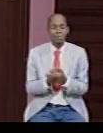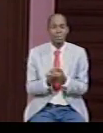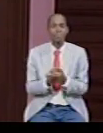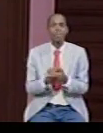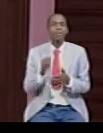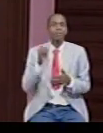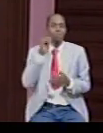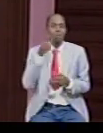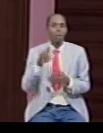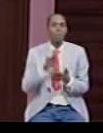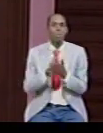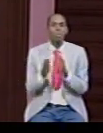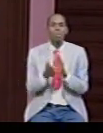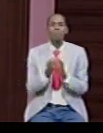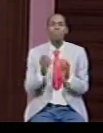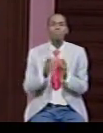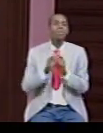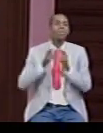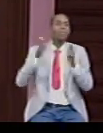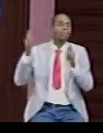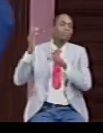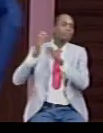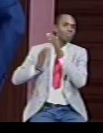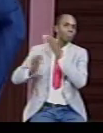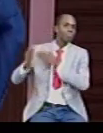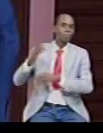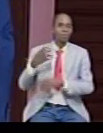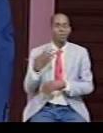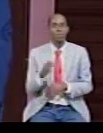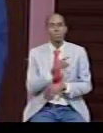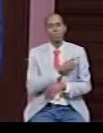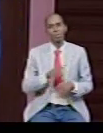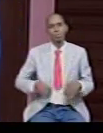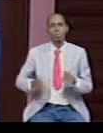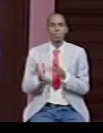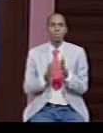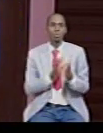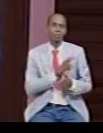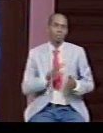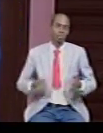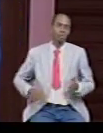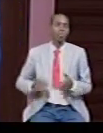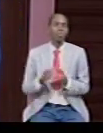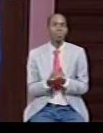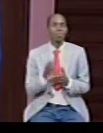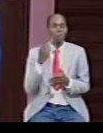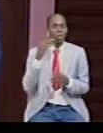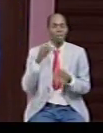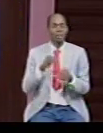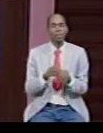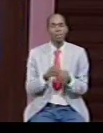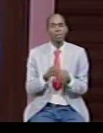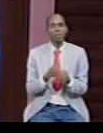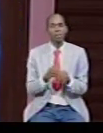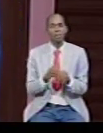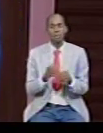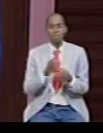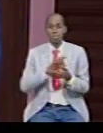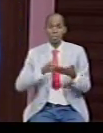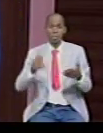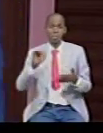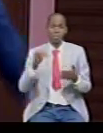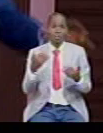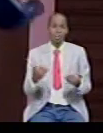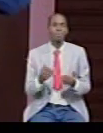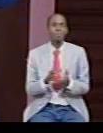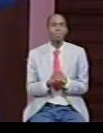great, great ancestresses of the Lord Jesus Christ. Look at it in verse 15 now.